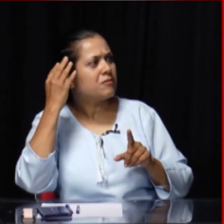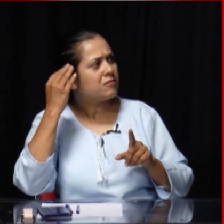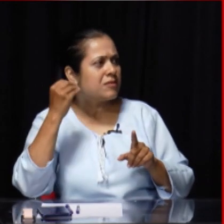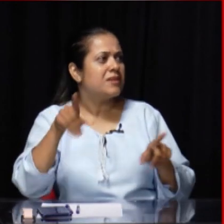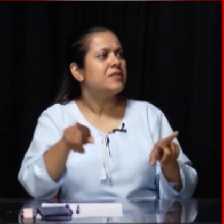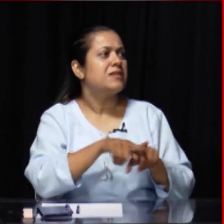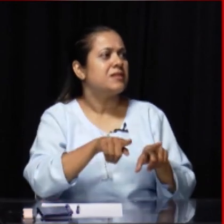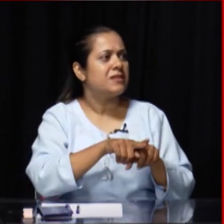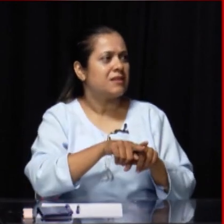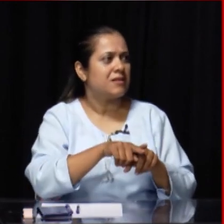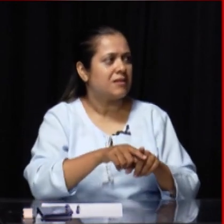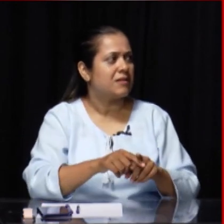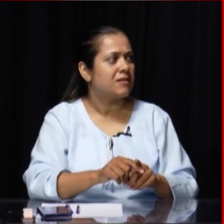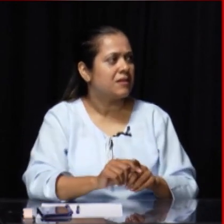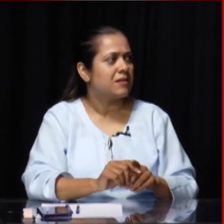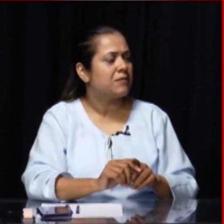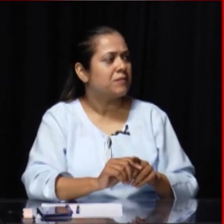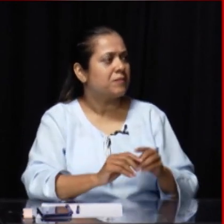say something, Gaurish.